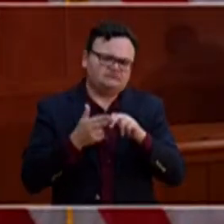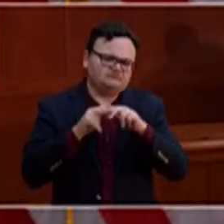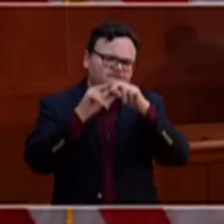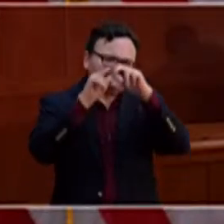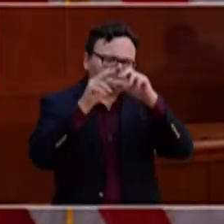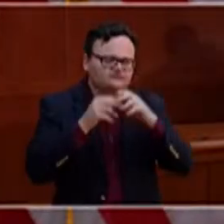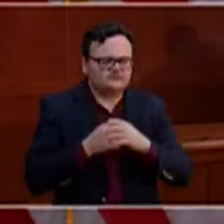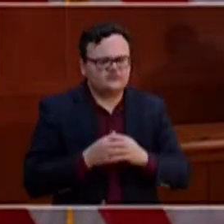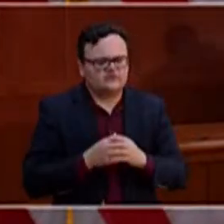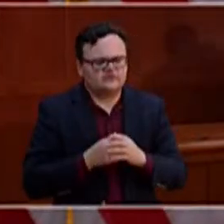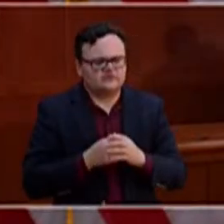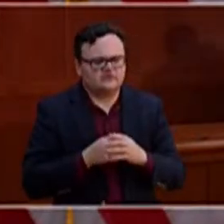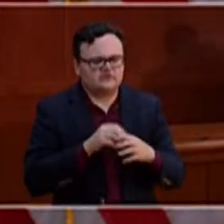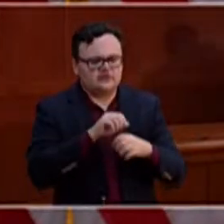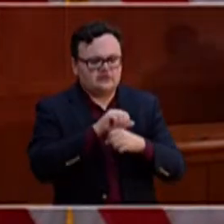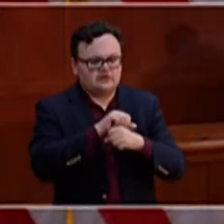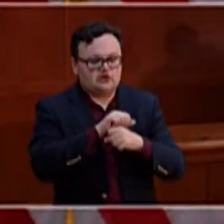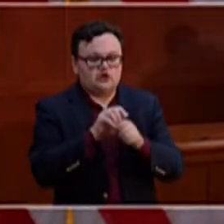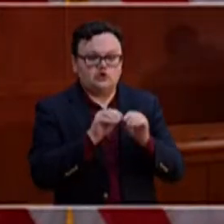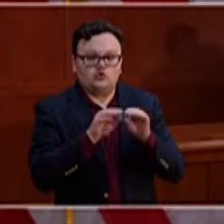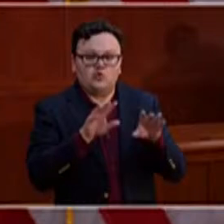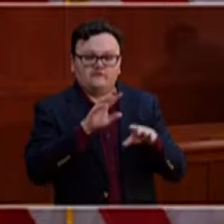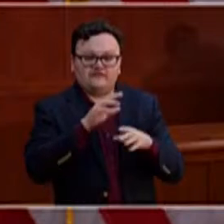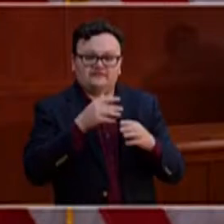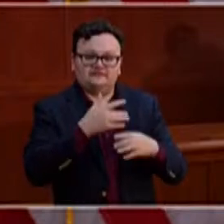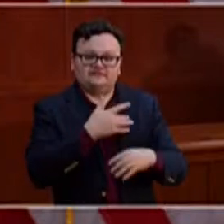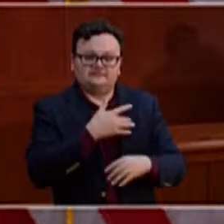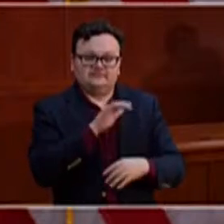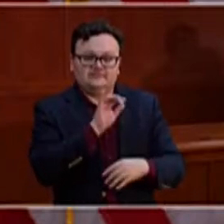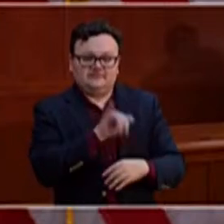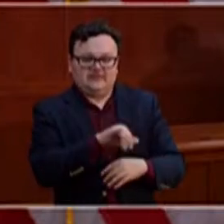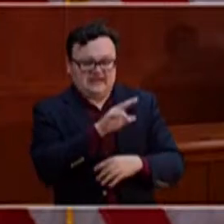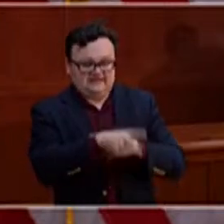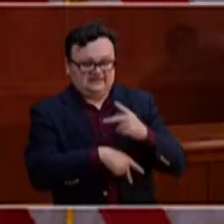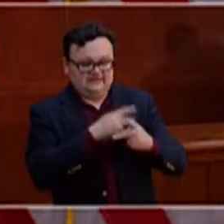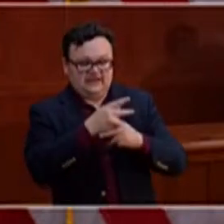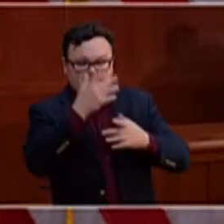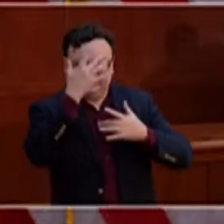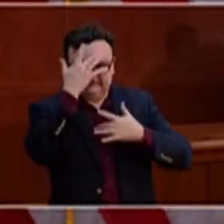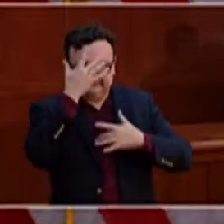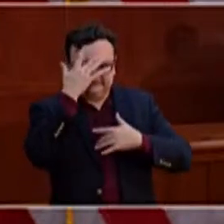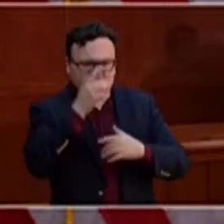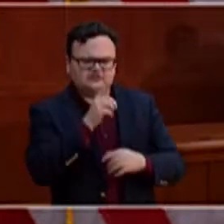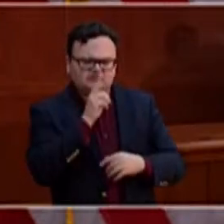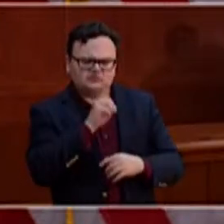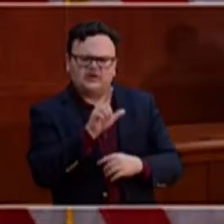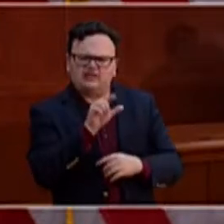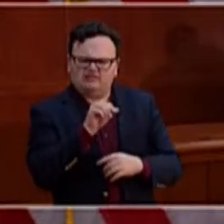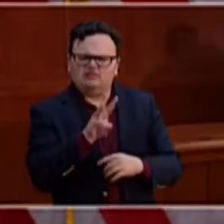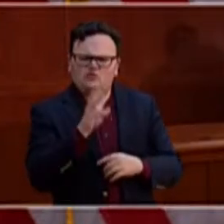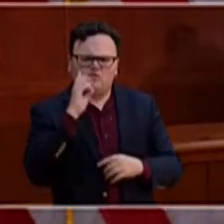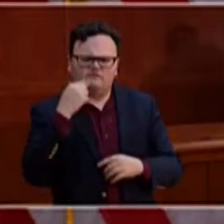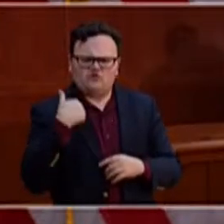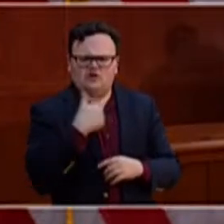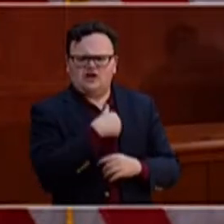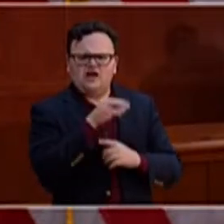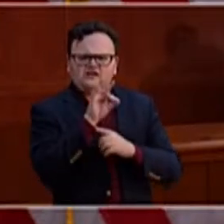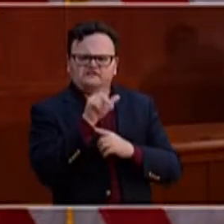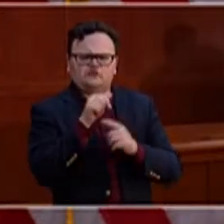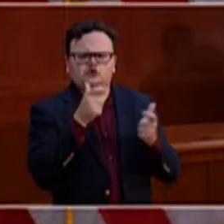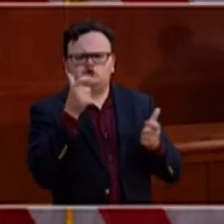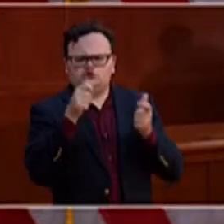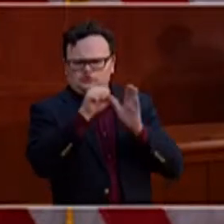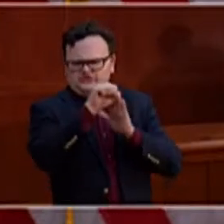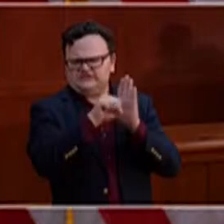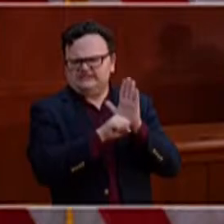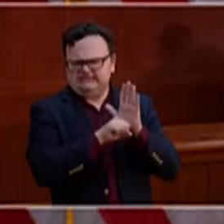visits, I mean, they were very low for a state of our size consistently. And then as this, you started to see more